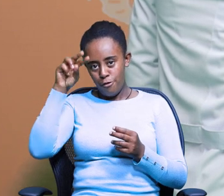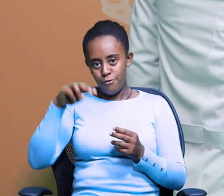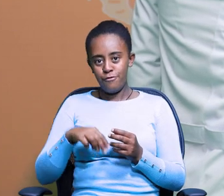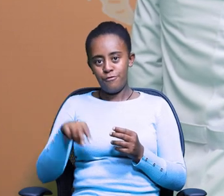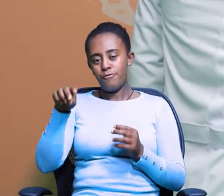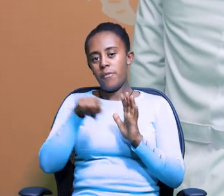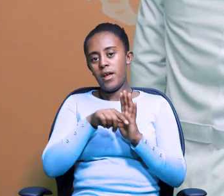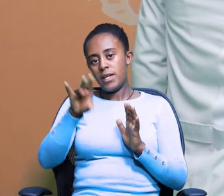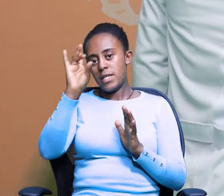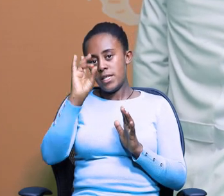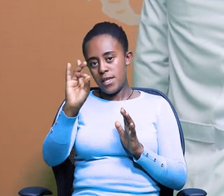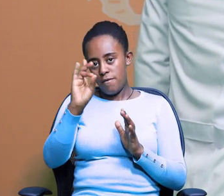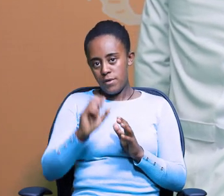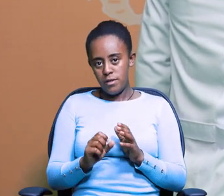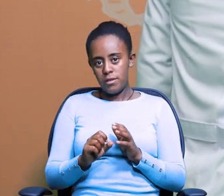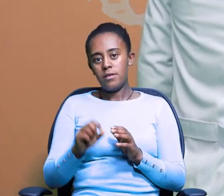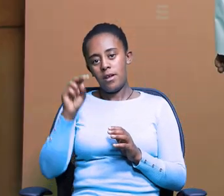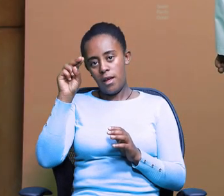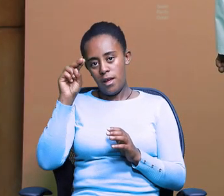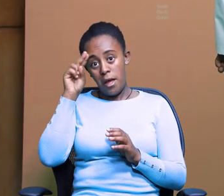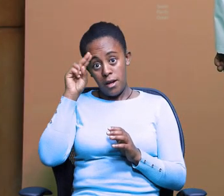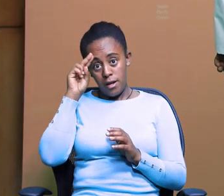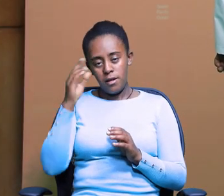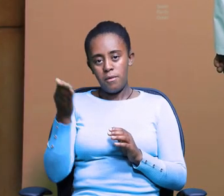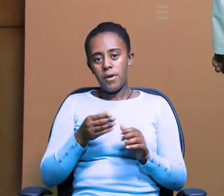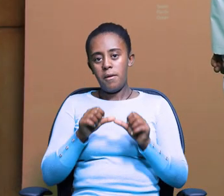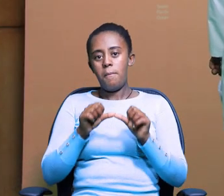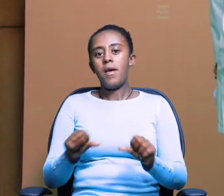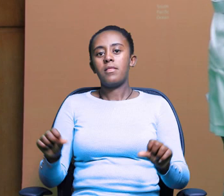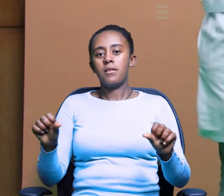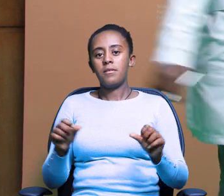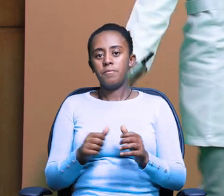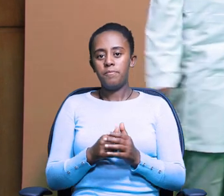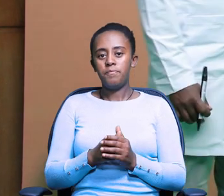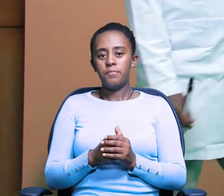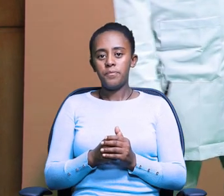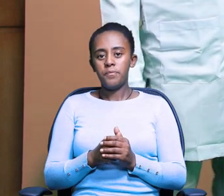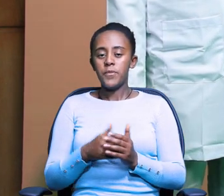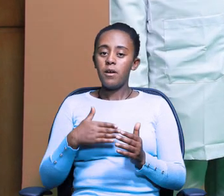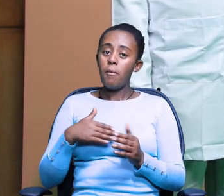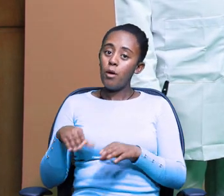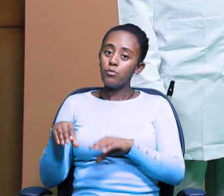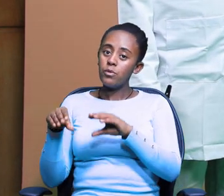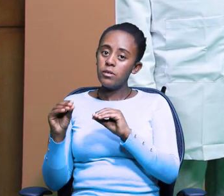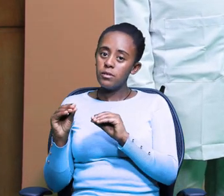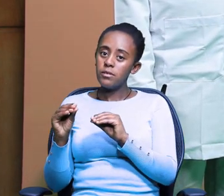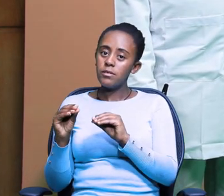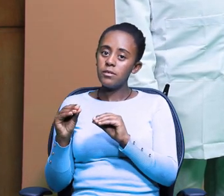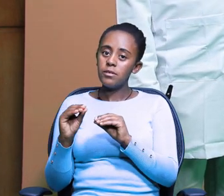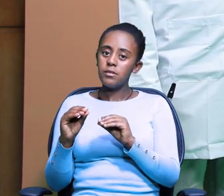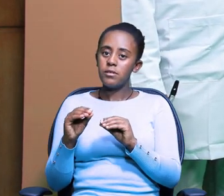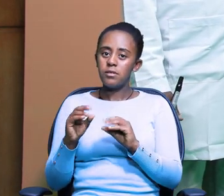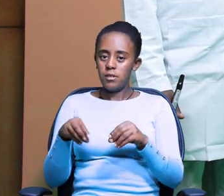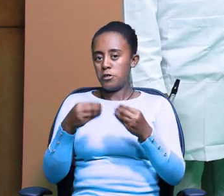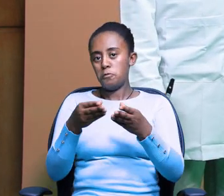of minus 7 Henry per meter. My student,